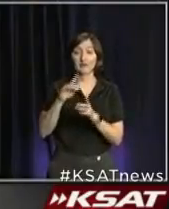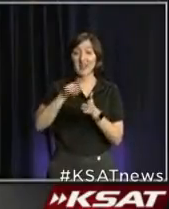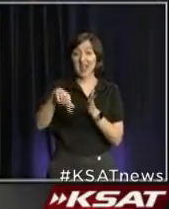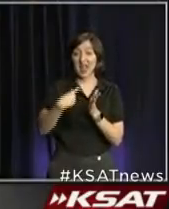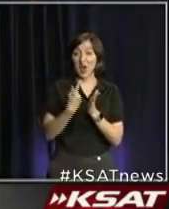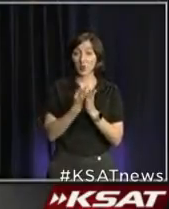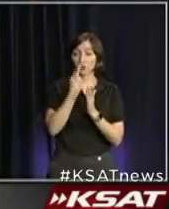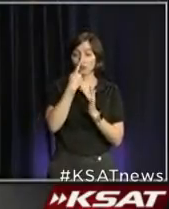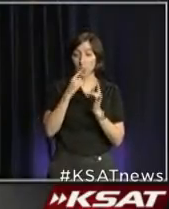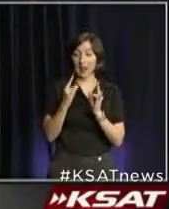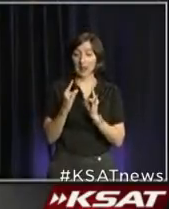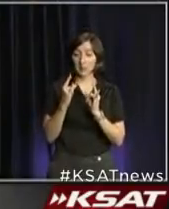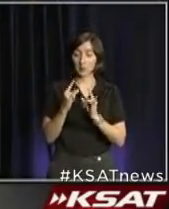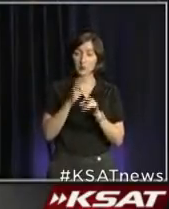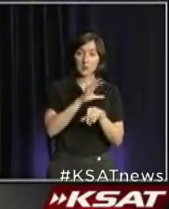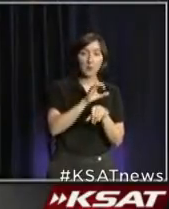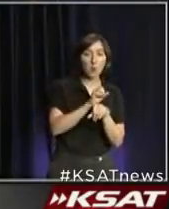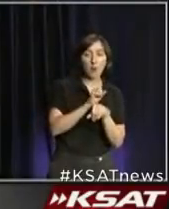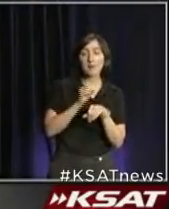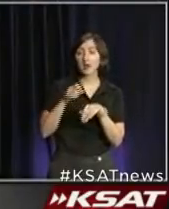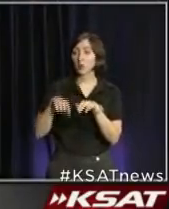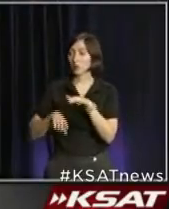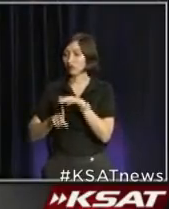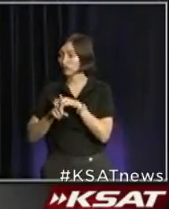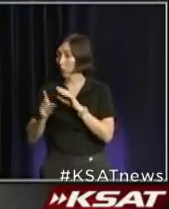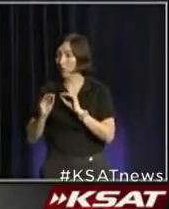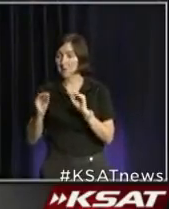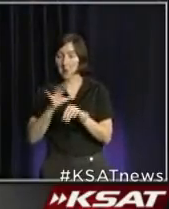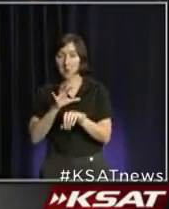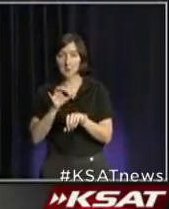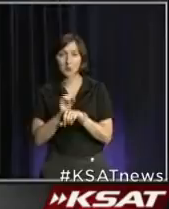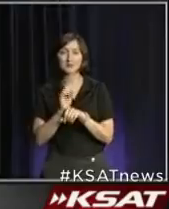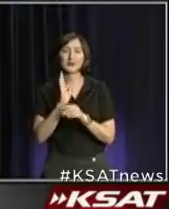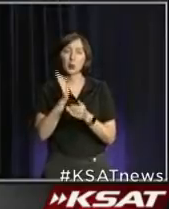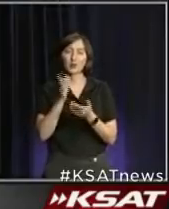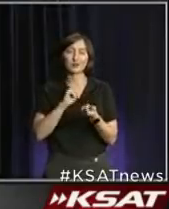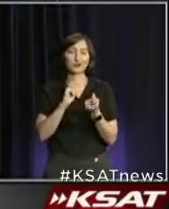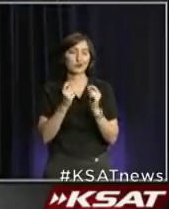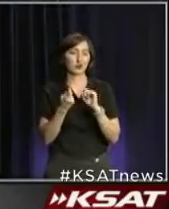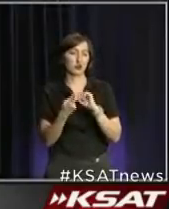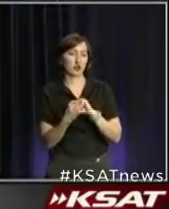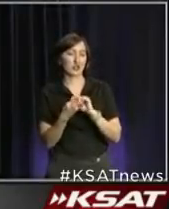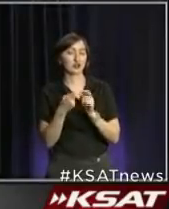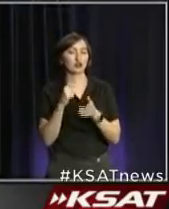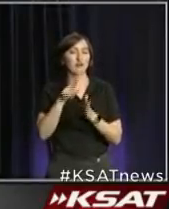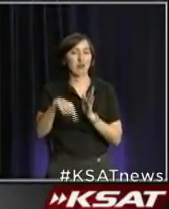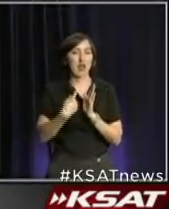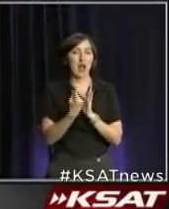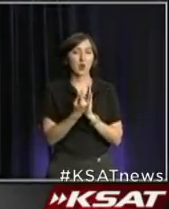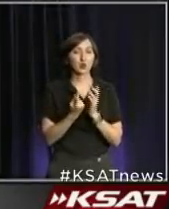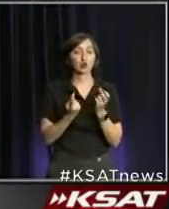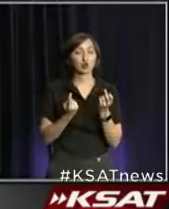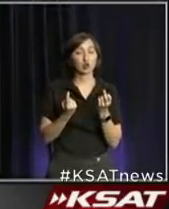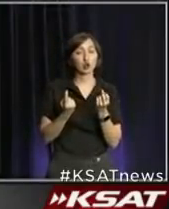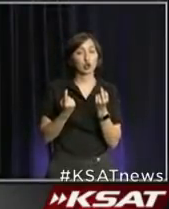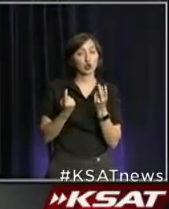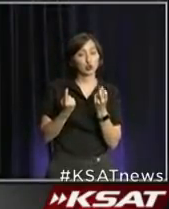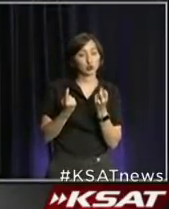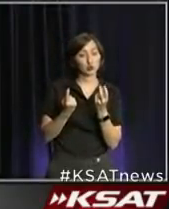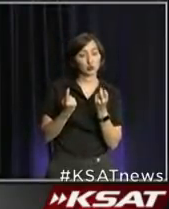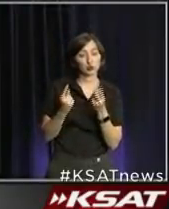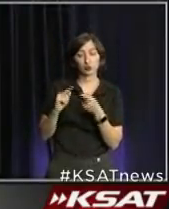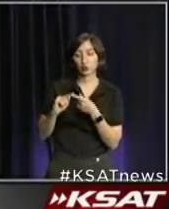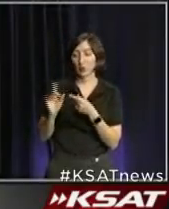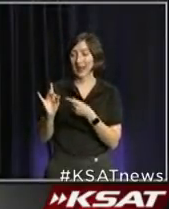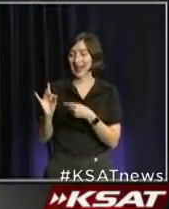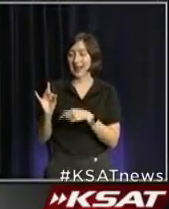either by appointment or walk-through or walk-in, will change from noon to 8 p.m. Wednesday through Friday. If you prefer